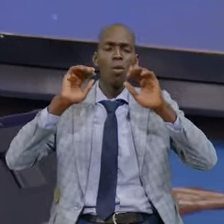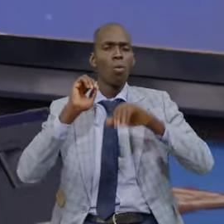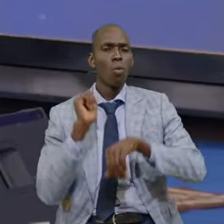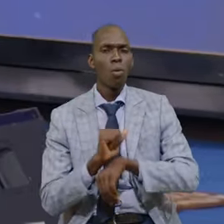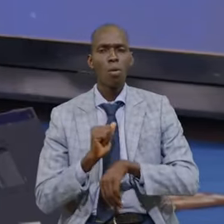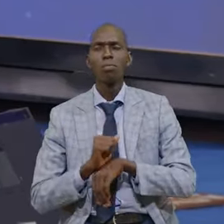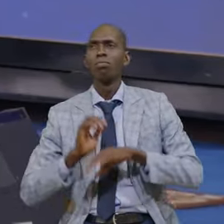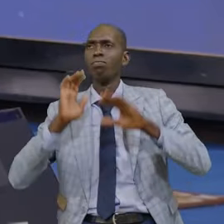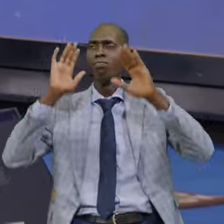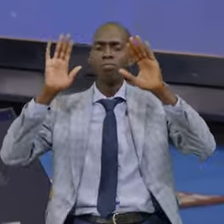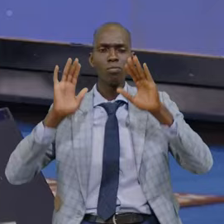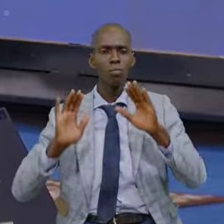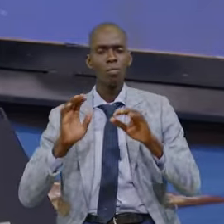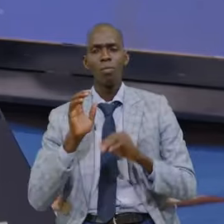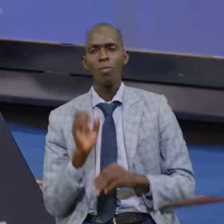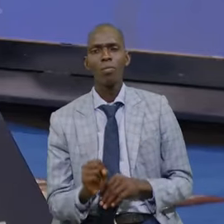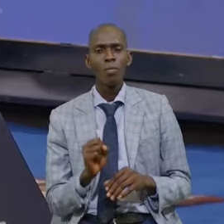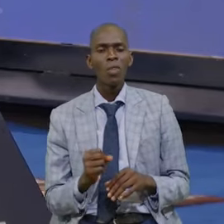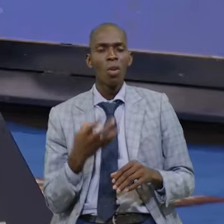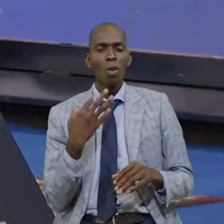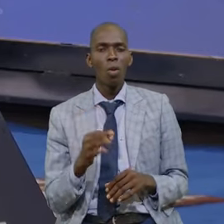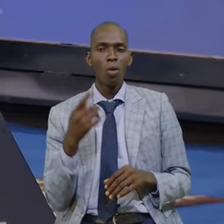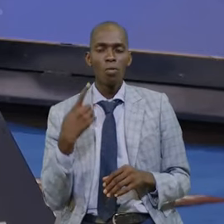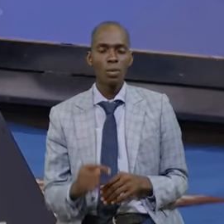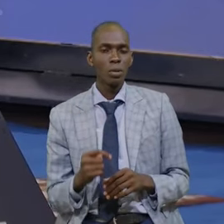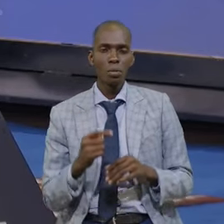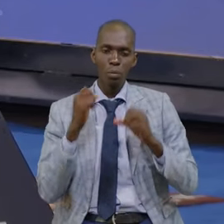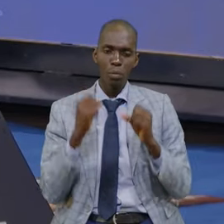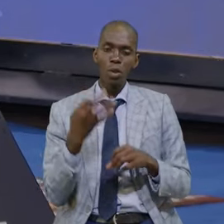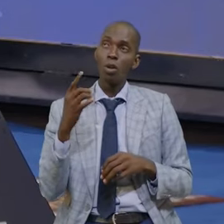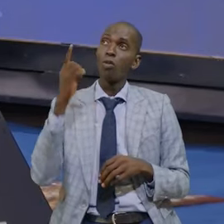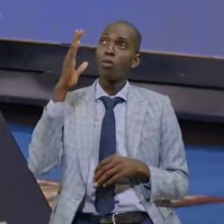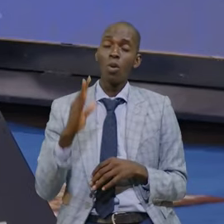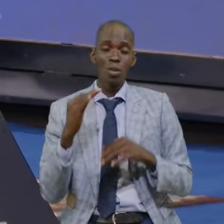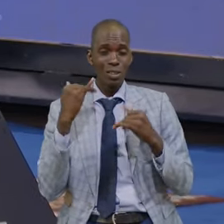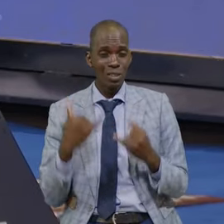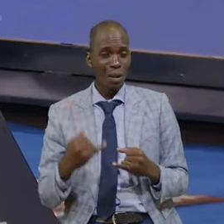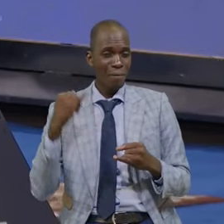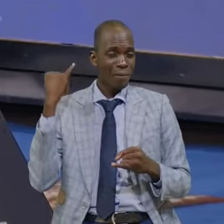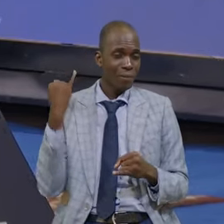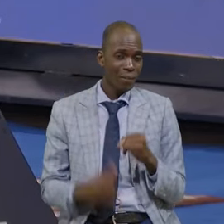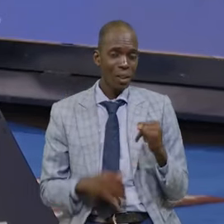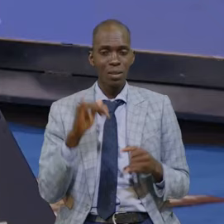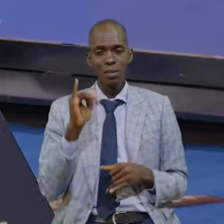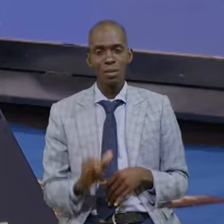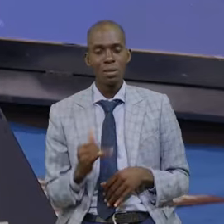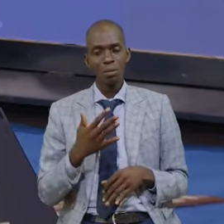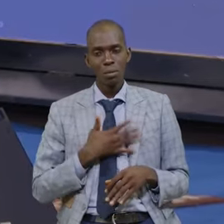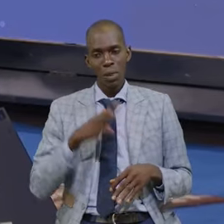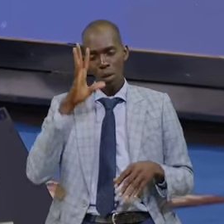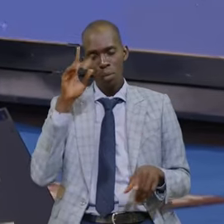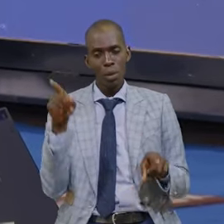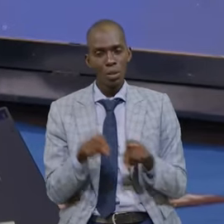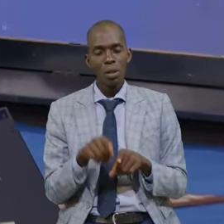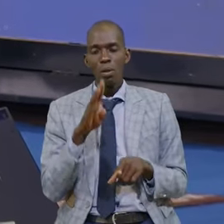got some manifestations of the power of God. Finally, my brethren, be strong